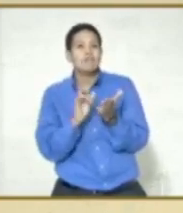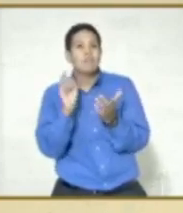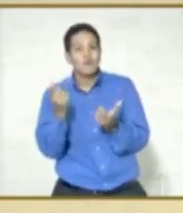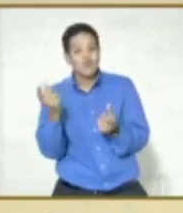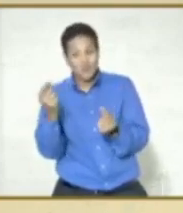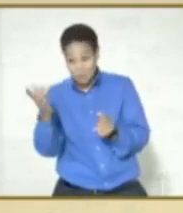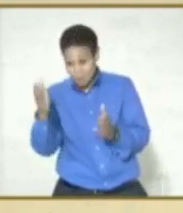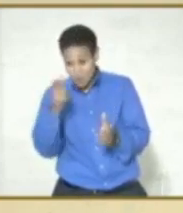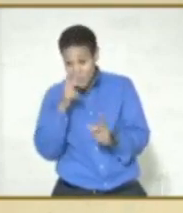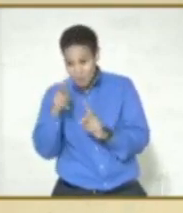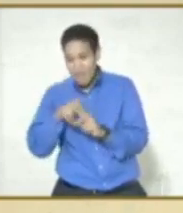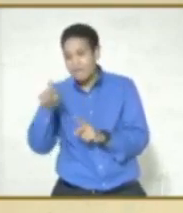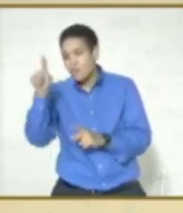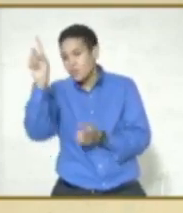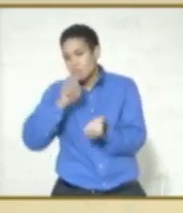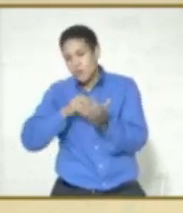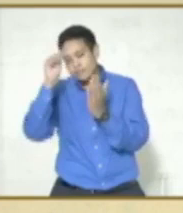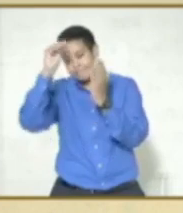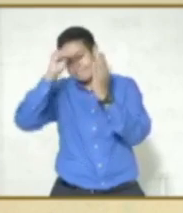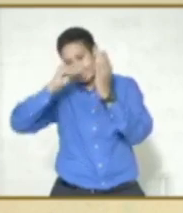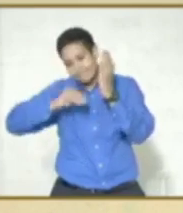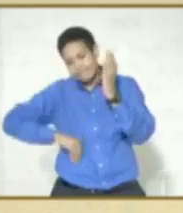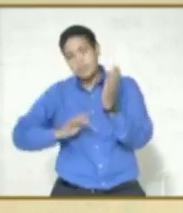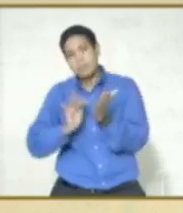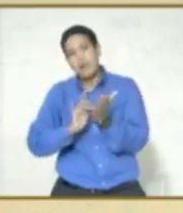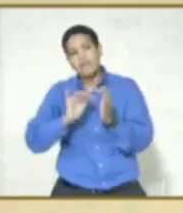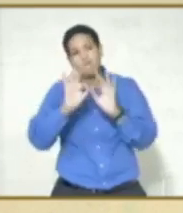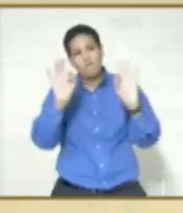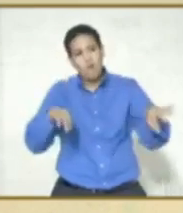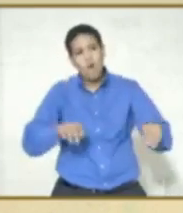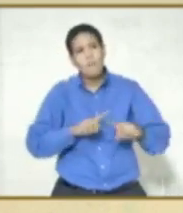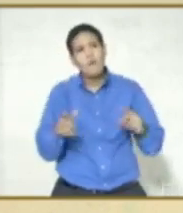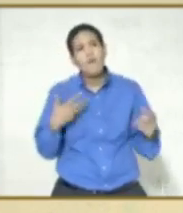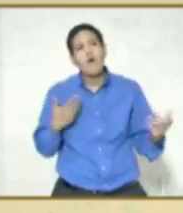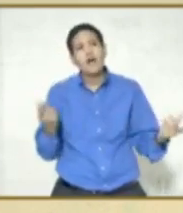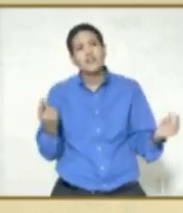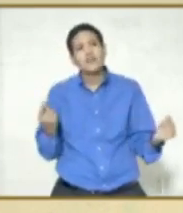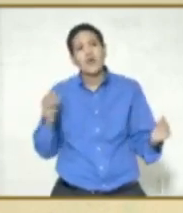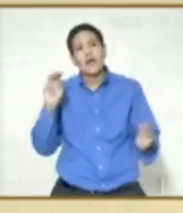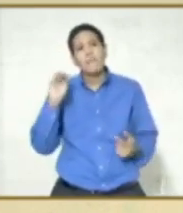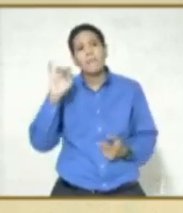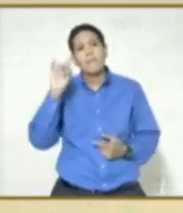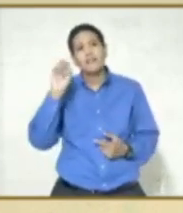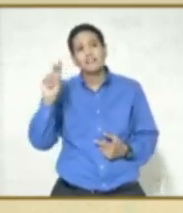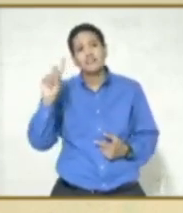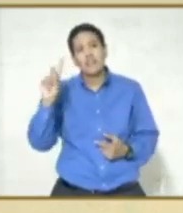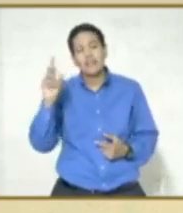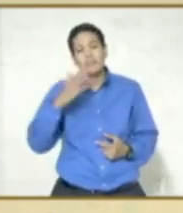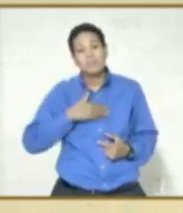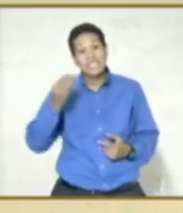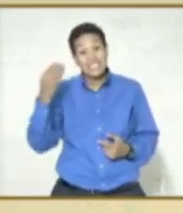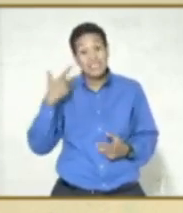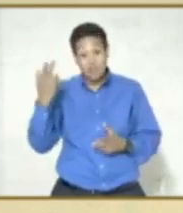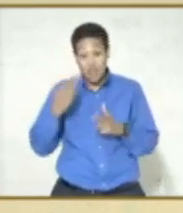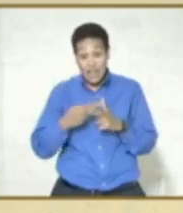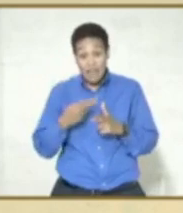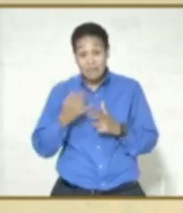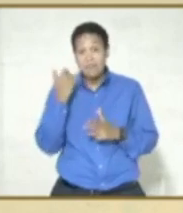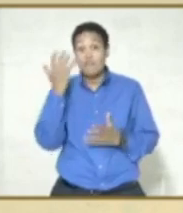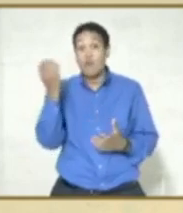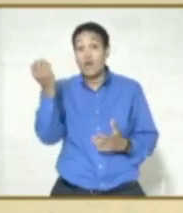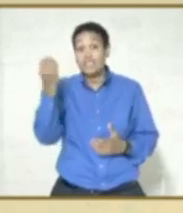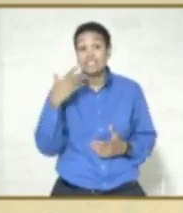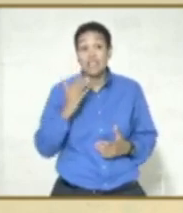who applies for the Poor Relief Assistance. What I will do, Ms. Mildred, is to give your name, and if you want to send us